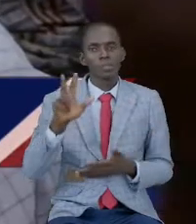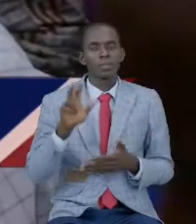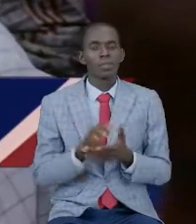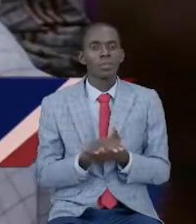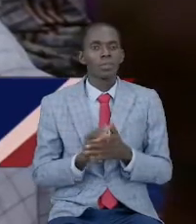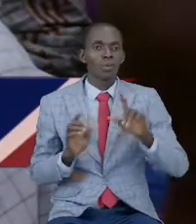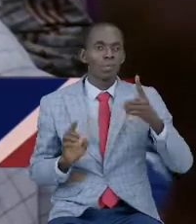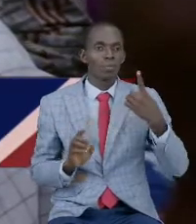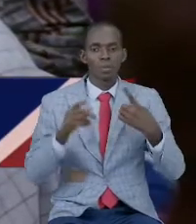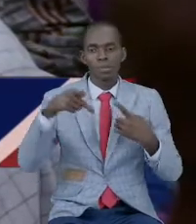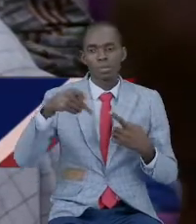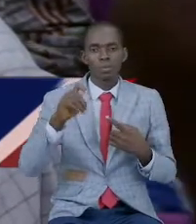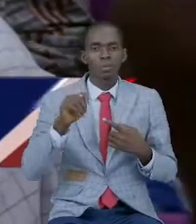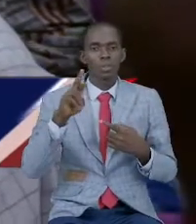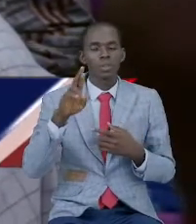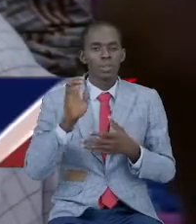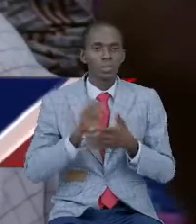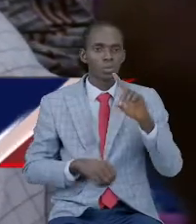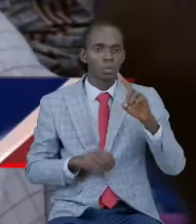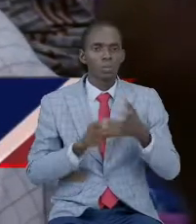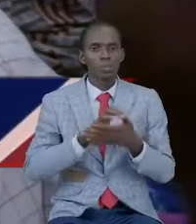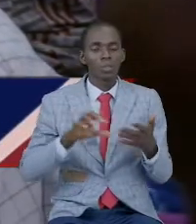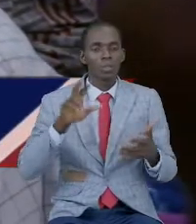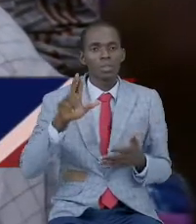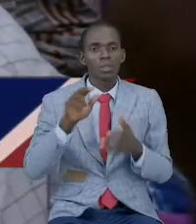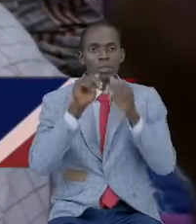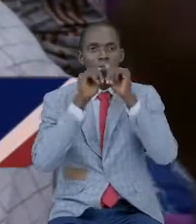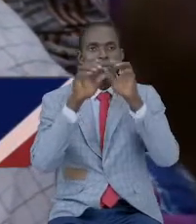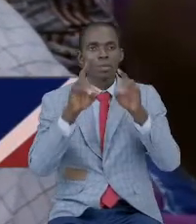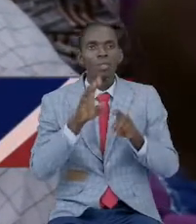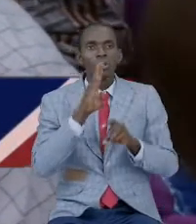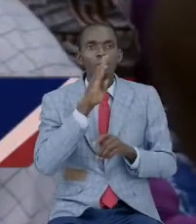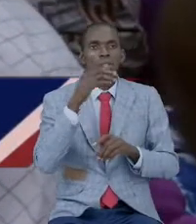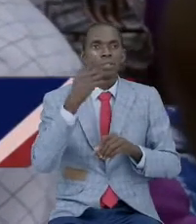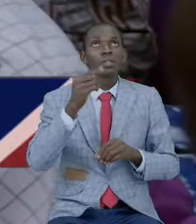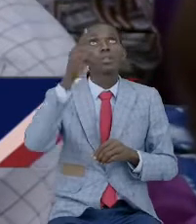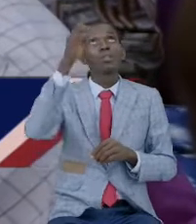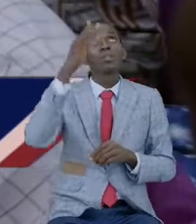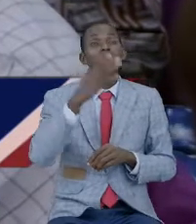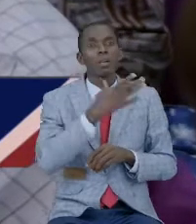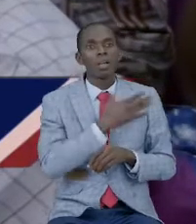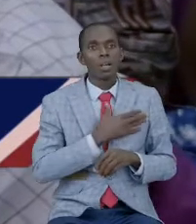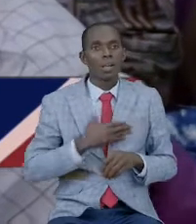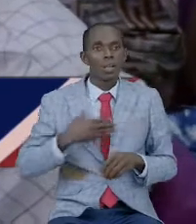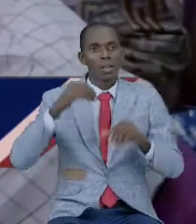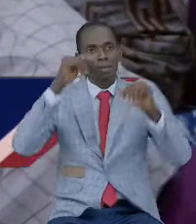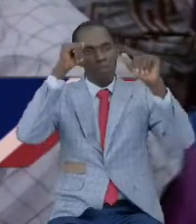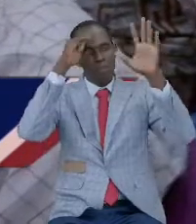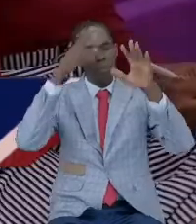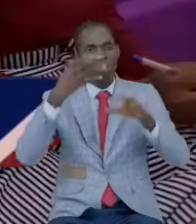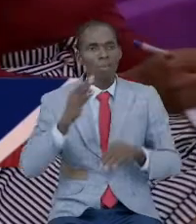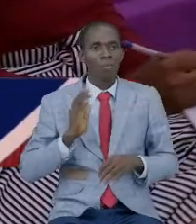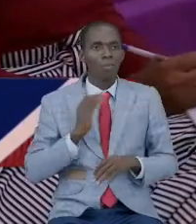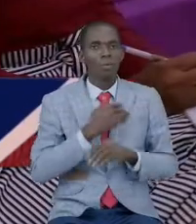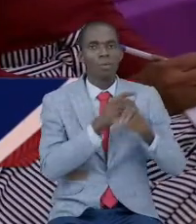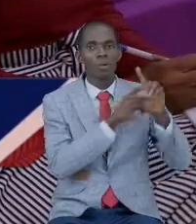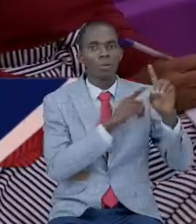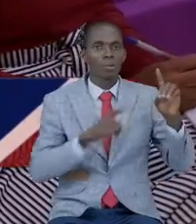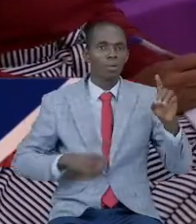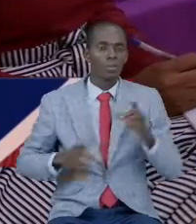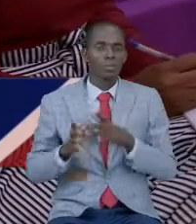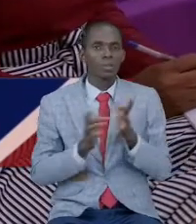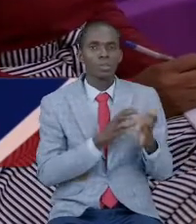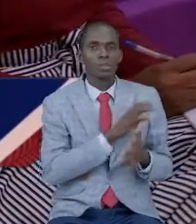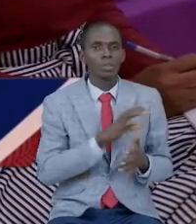1 Peter chapter 1, verse 3. Blessed be the God and Father of our Lord Jesus